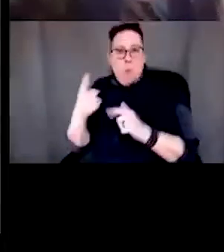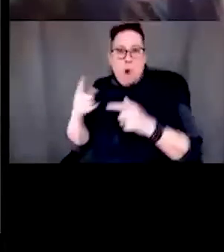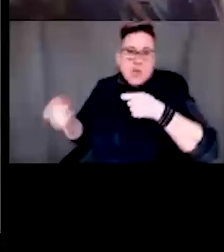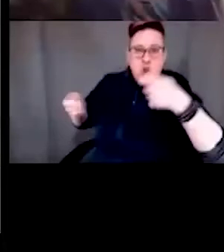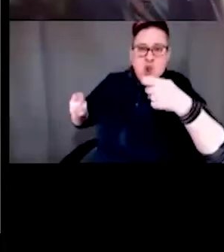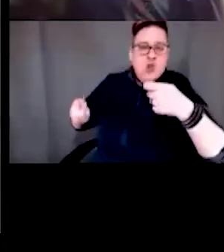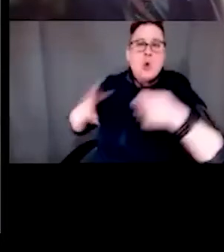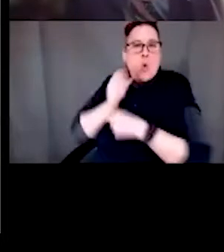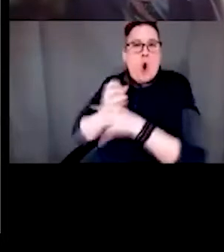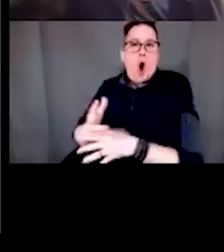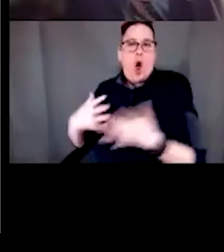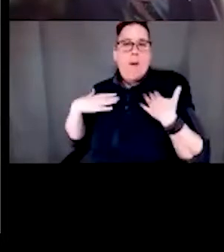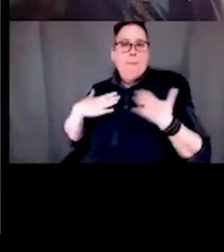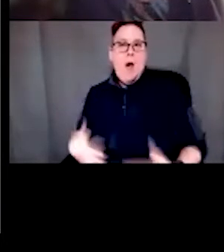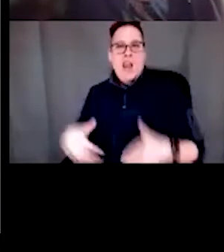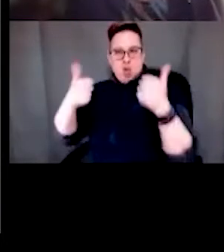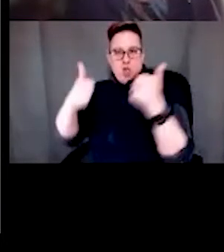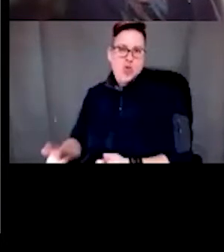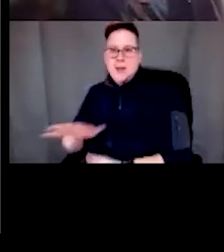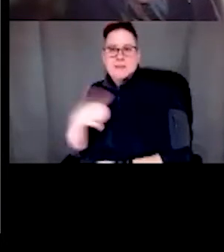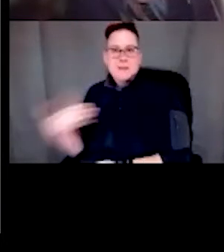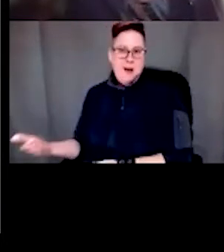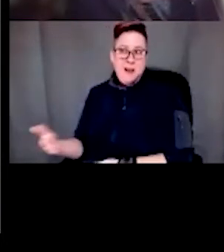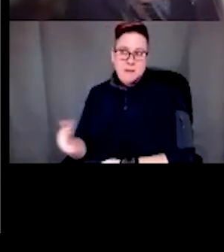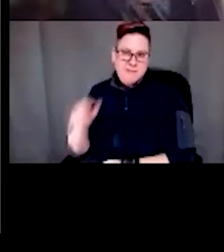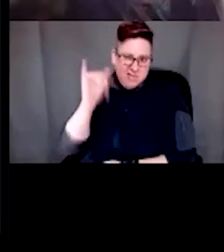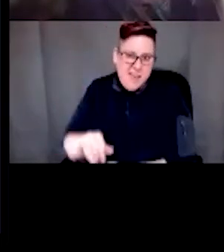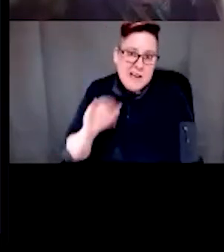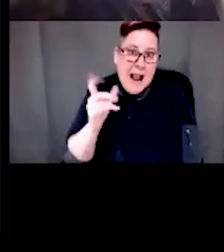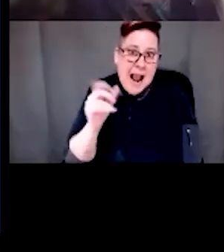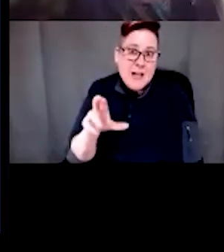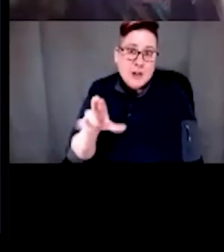to degeneration and death, because that's basically what cancer is.